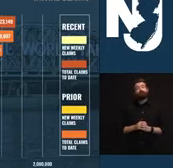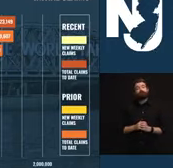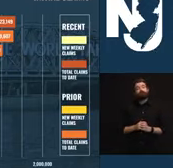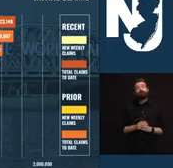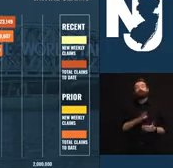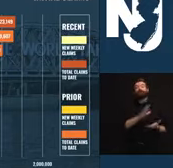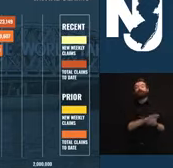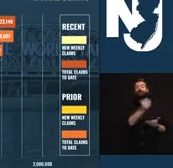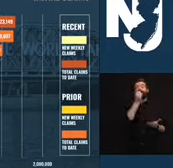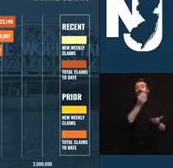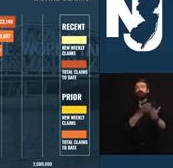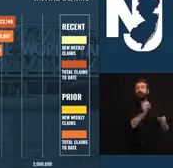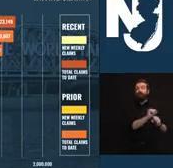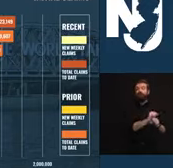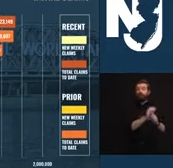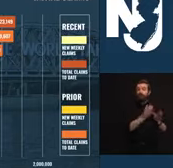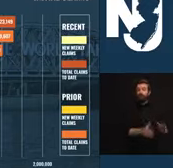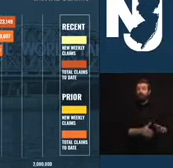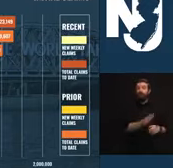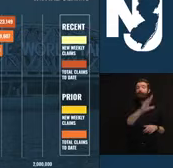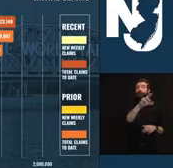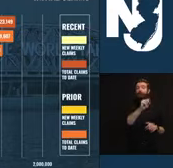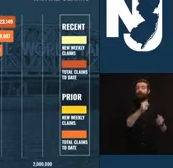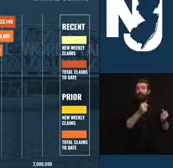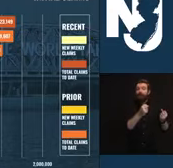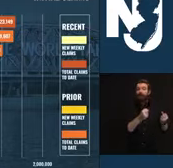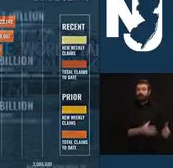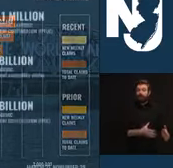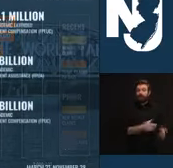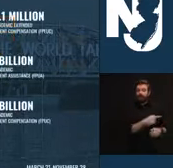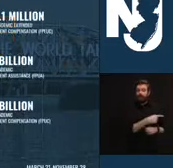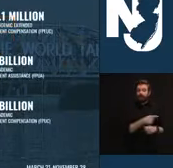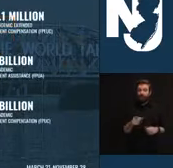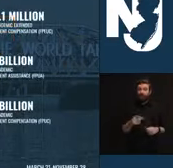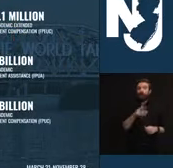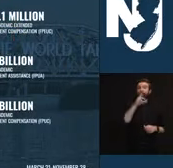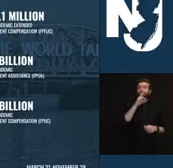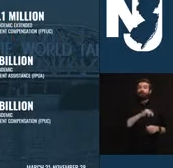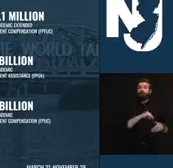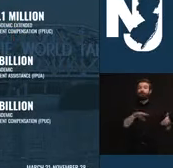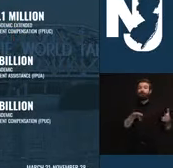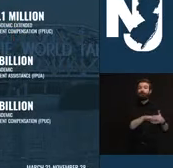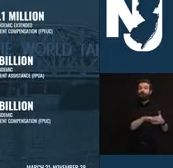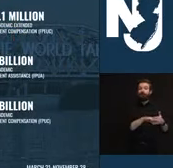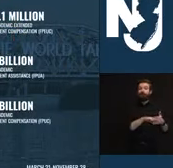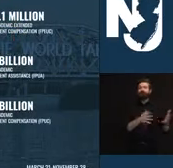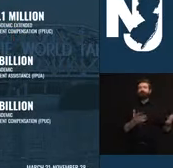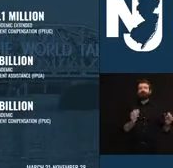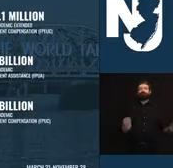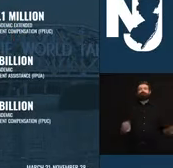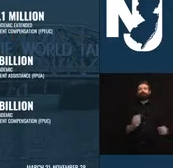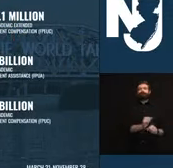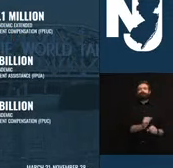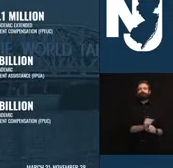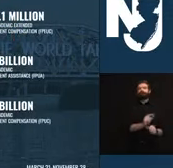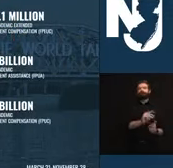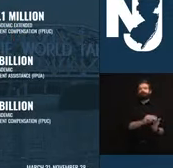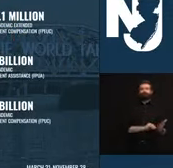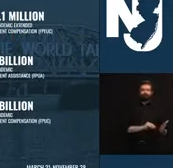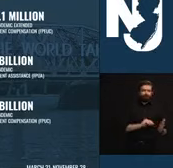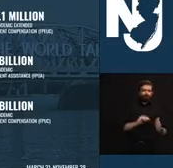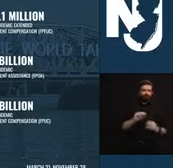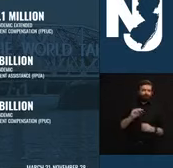bus drivers due to the Thanksgiving break. But still, more than 1.8 million New Jerseyans have filed for